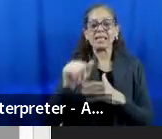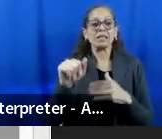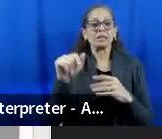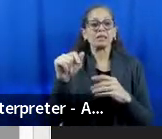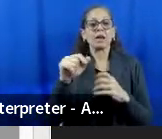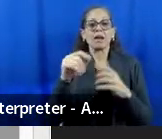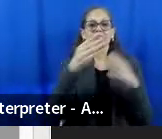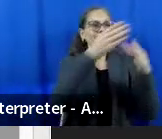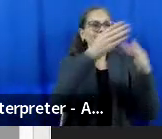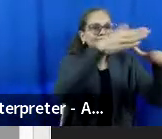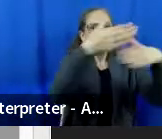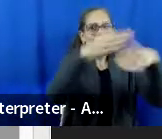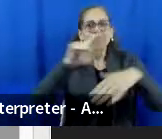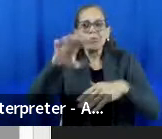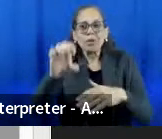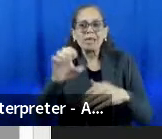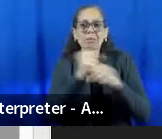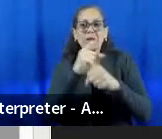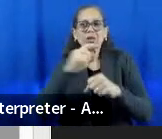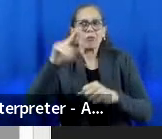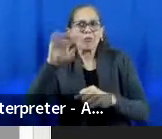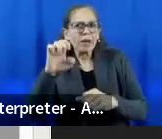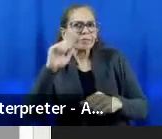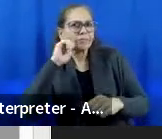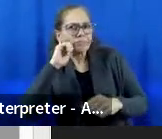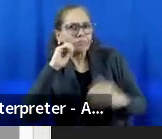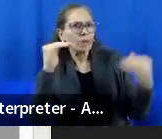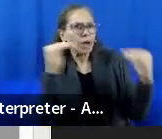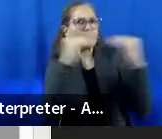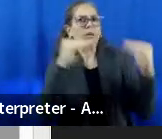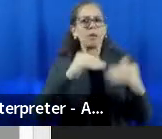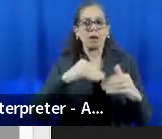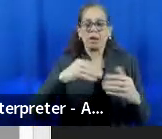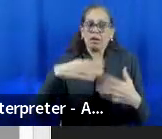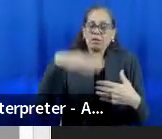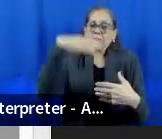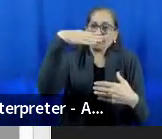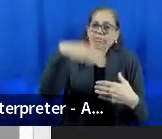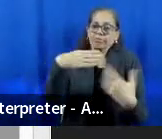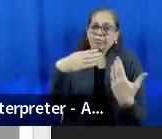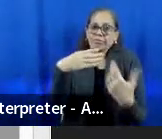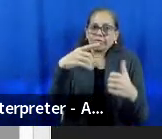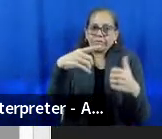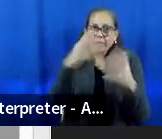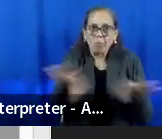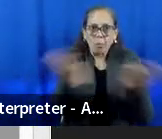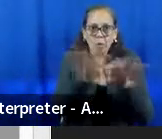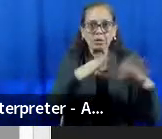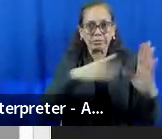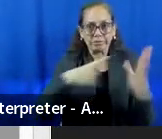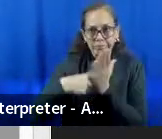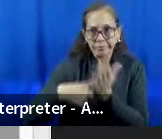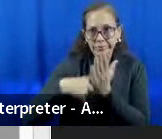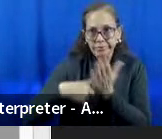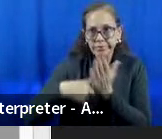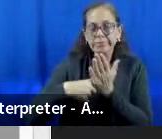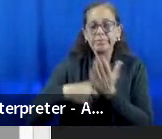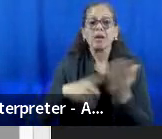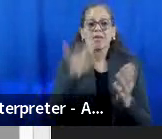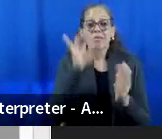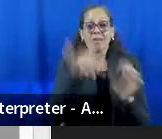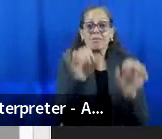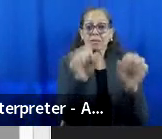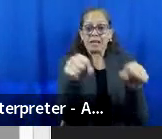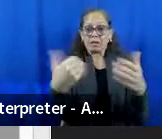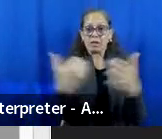race will bring racial equity considerations into the forefront of planning conversations in New York City. Given the potential for this new